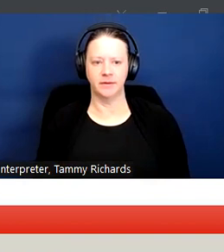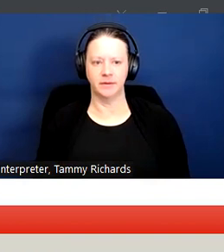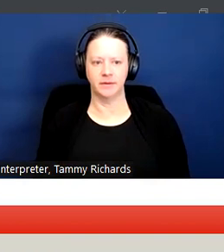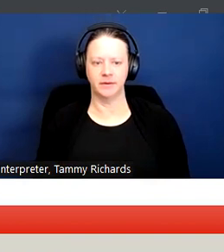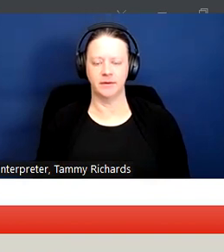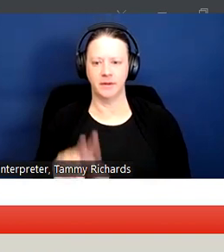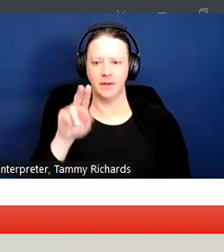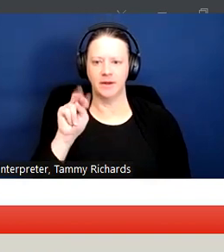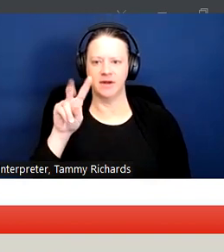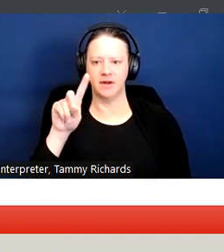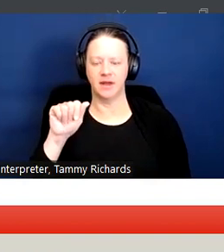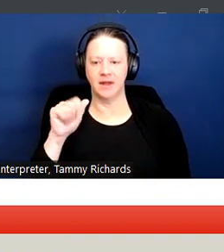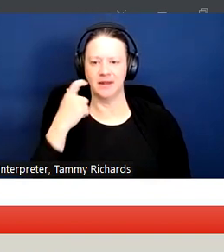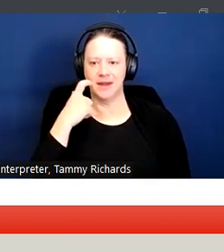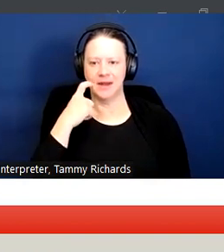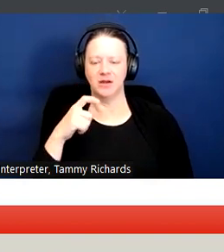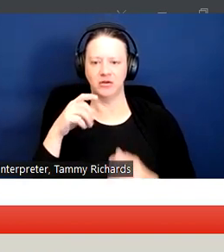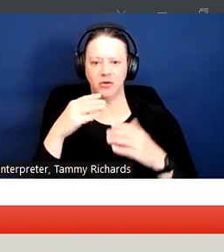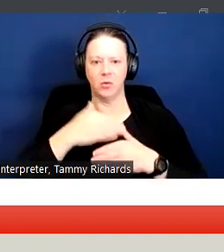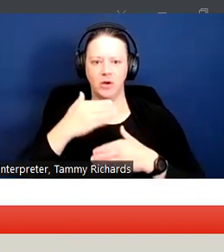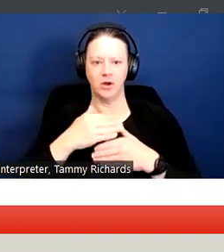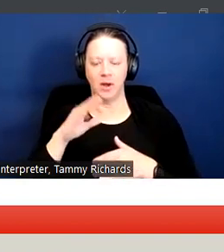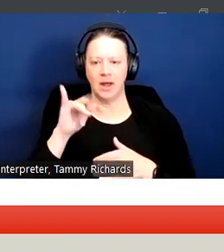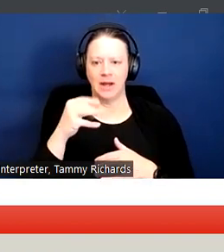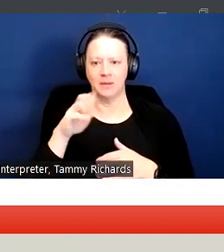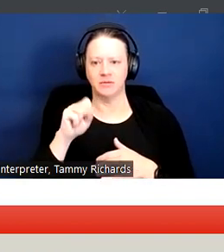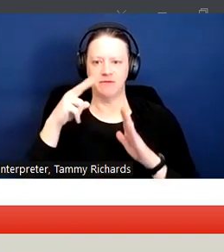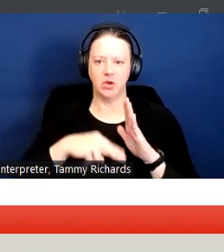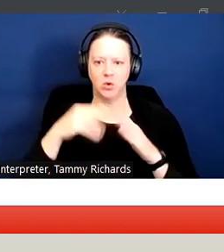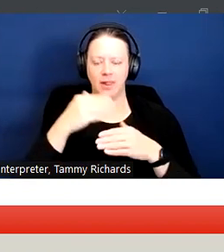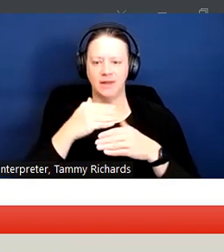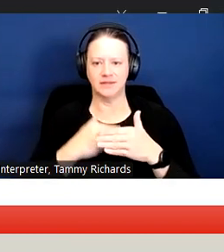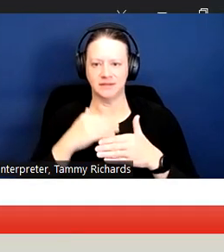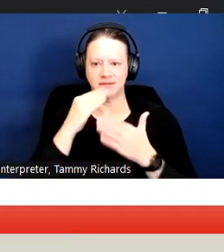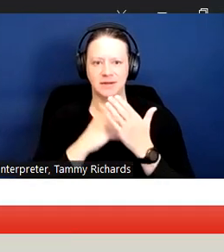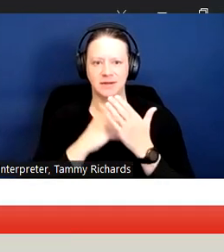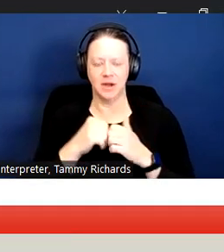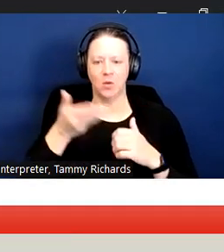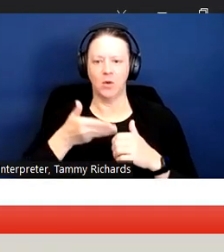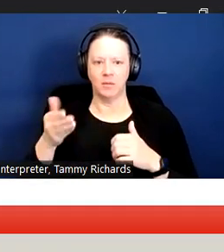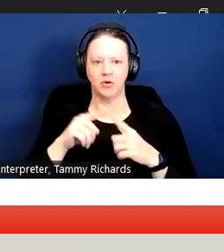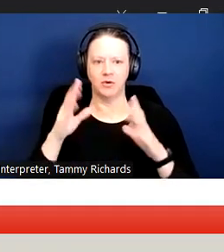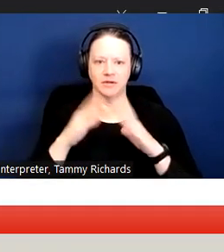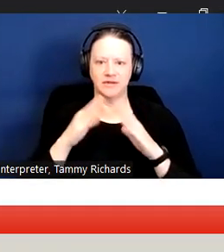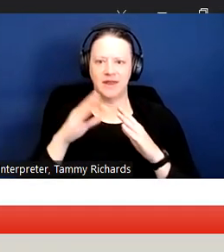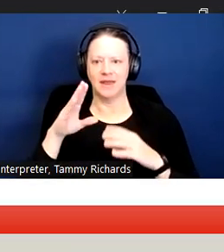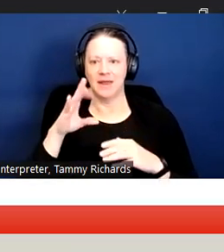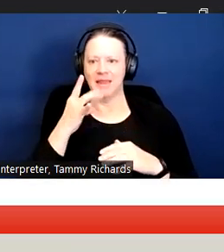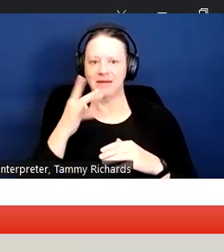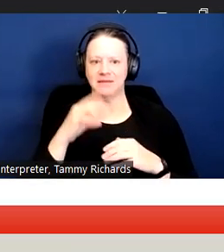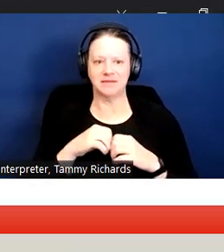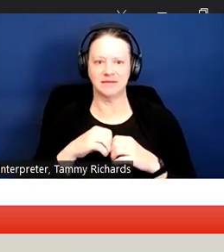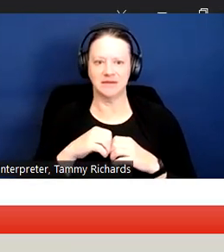NVDA latest window, items view list. It takes a moment to launch, sorry. So, welcome to City Lights. Annotated,